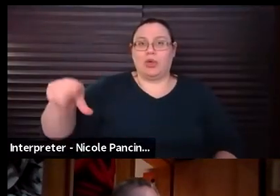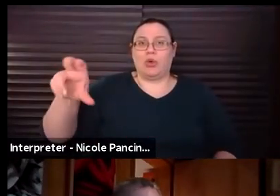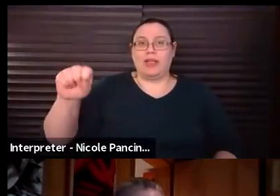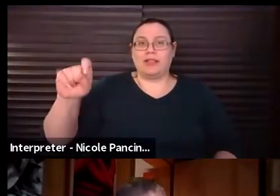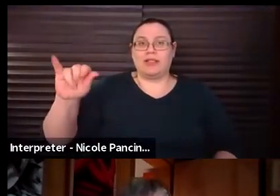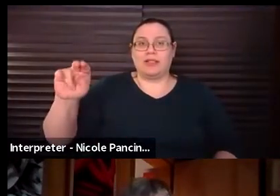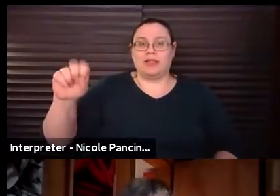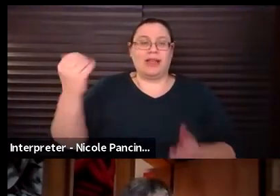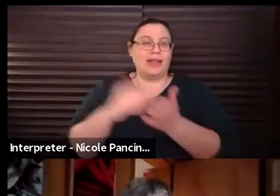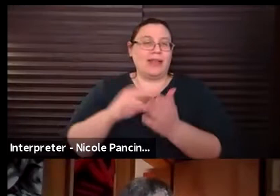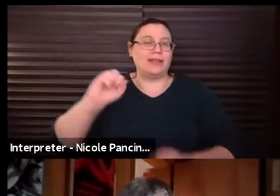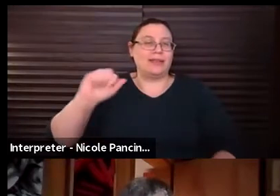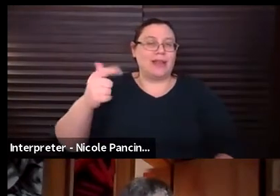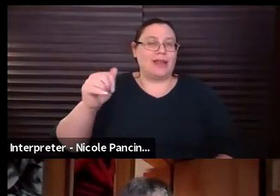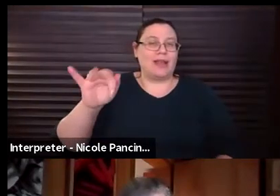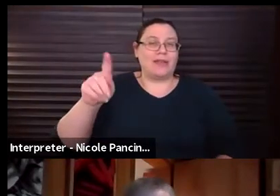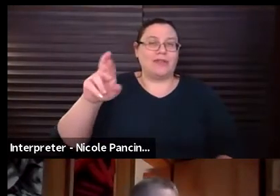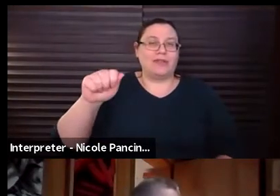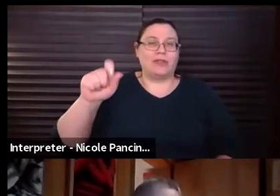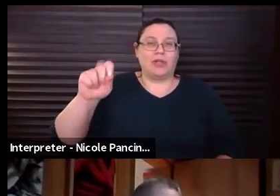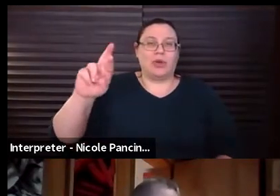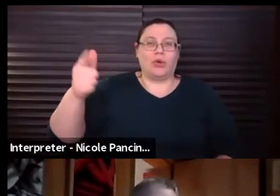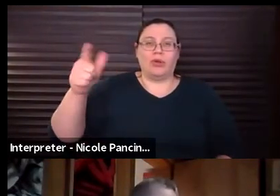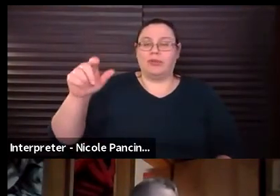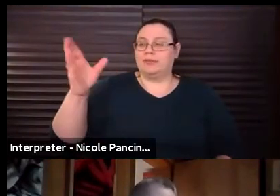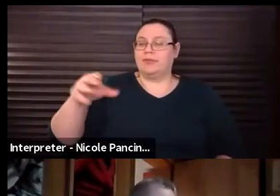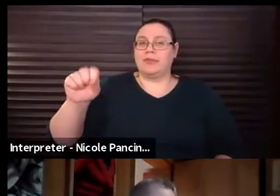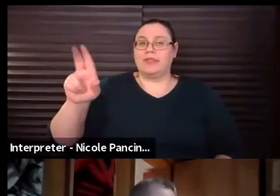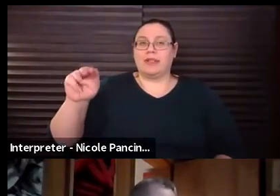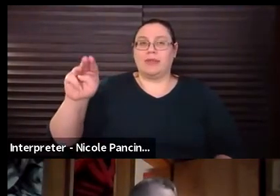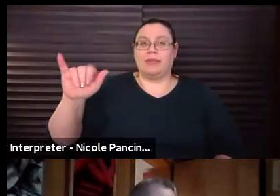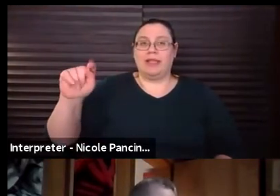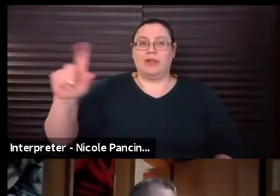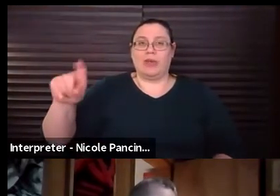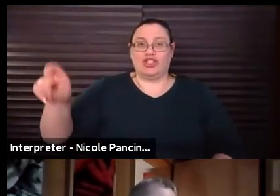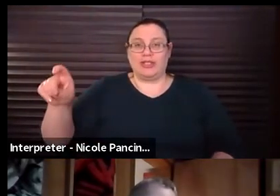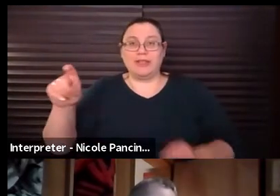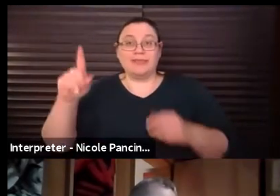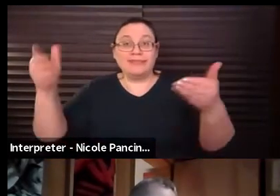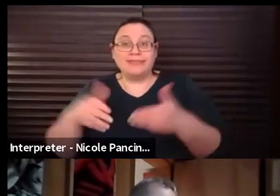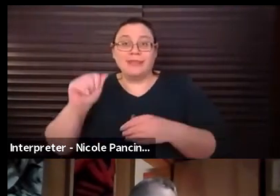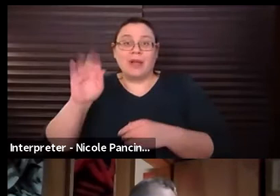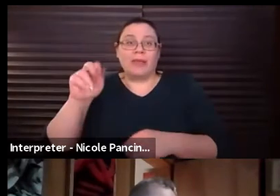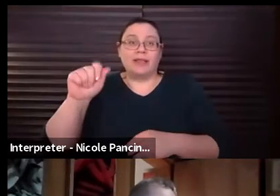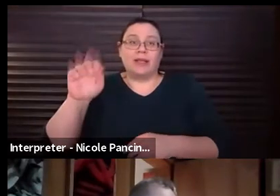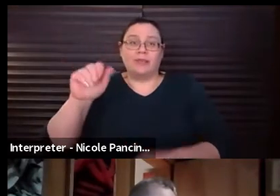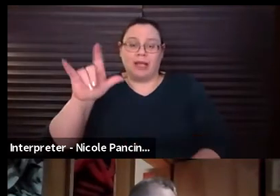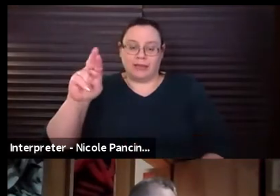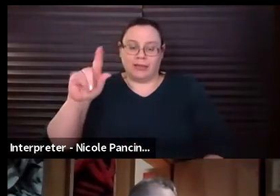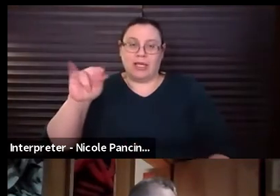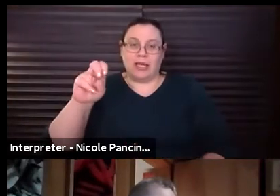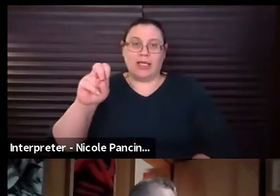sagaftra.org/summit questions. And to lead this important discussion, it's great to introduce Amanda Ballantyne, director of the AFl-CIO's